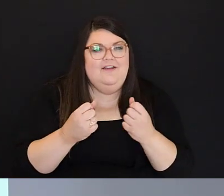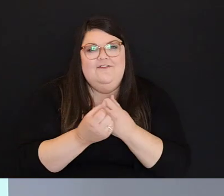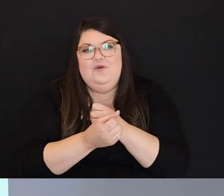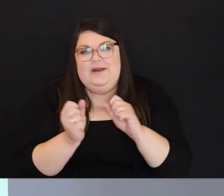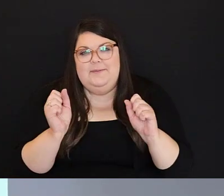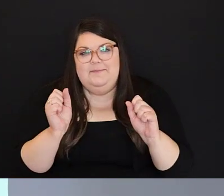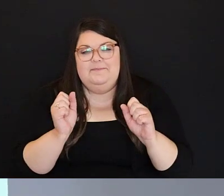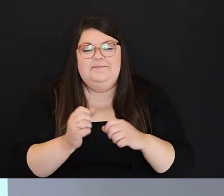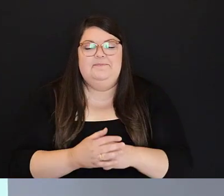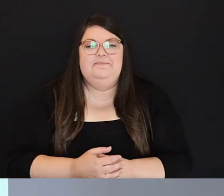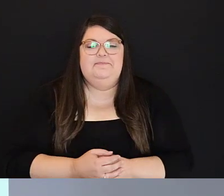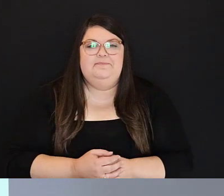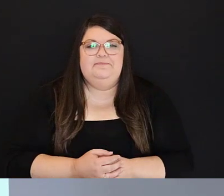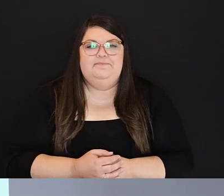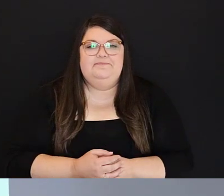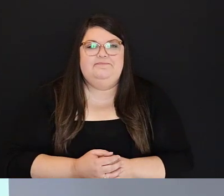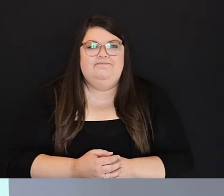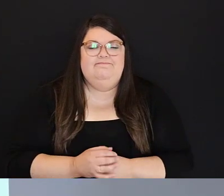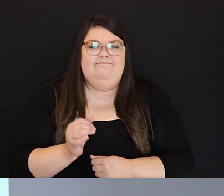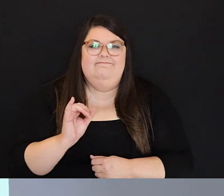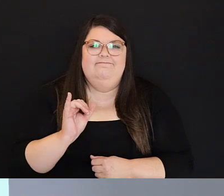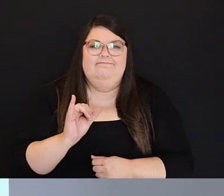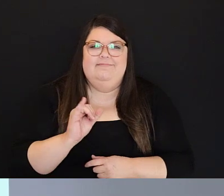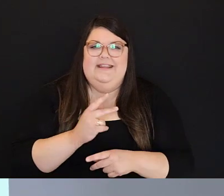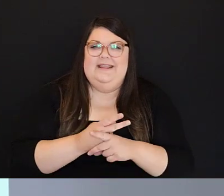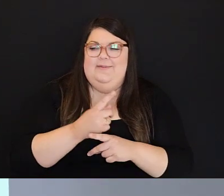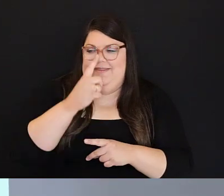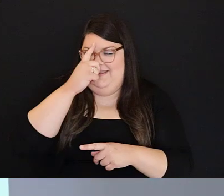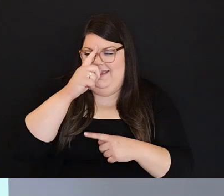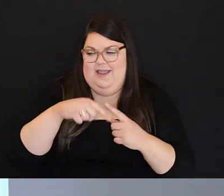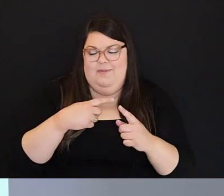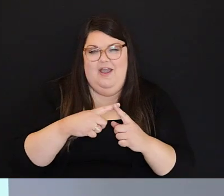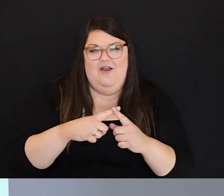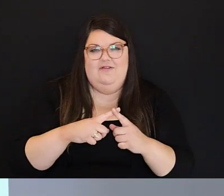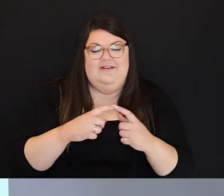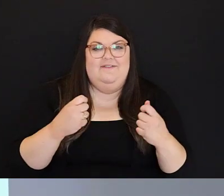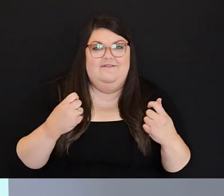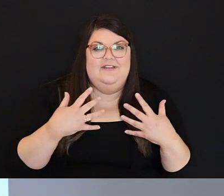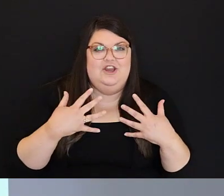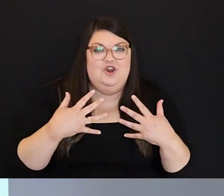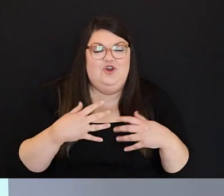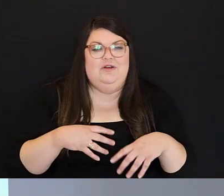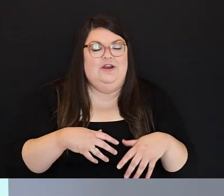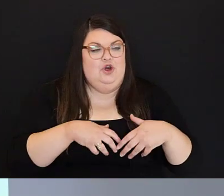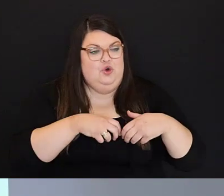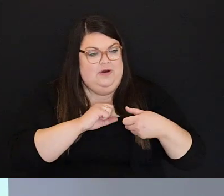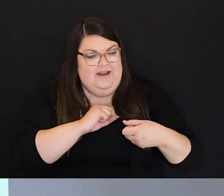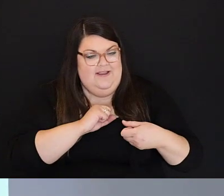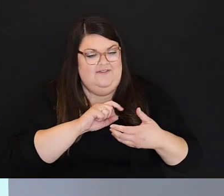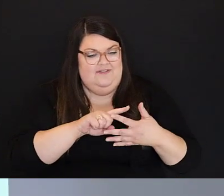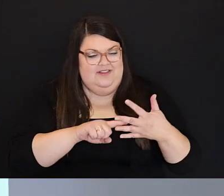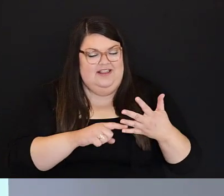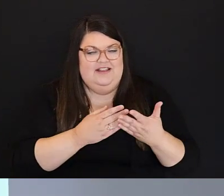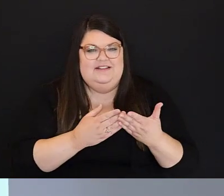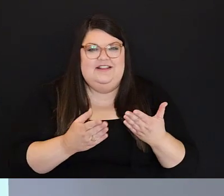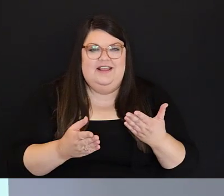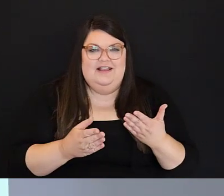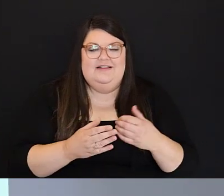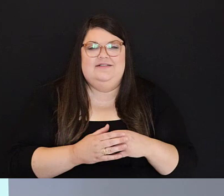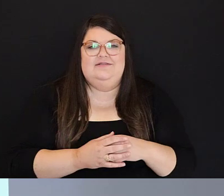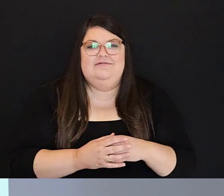freedom, and it's like I keep thinking about fear and grief that are these things that are